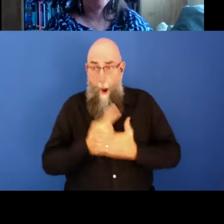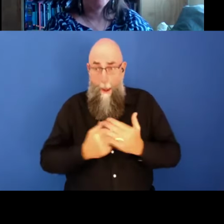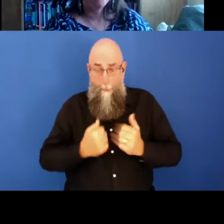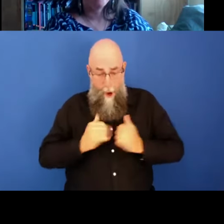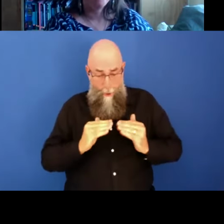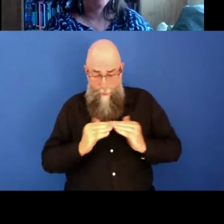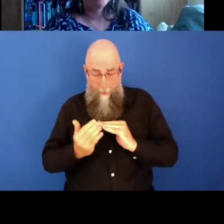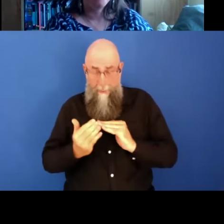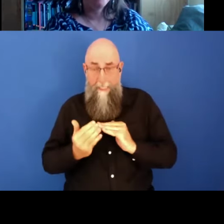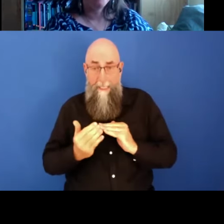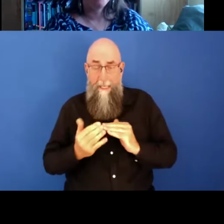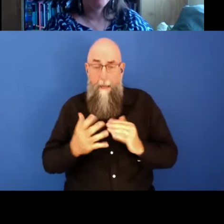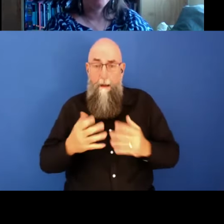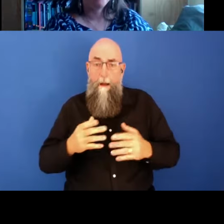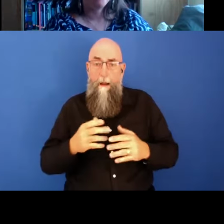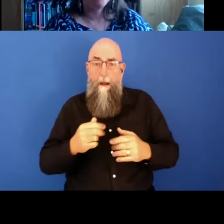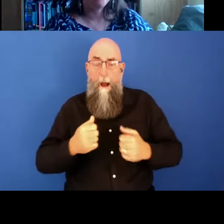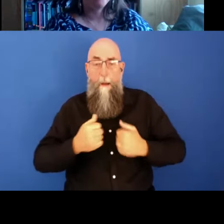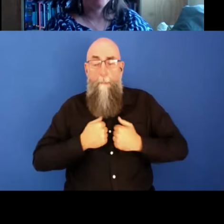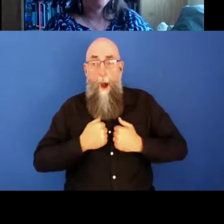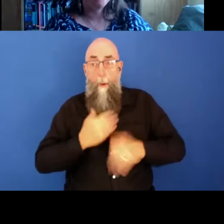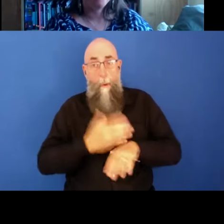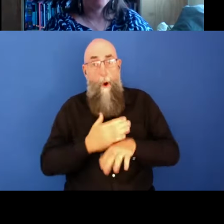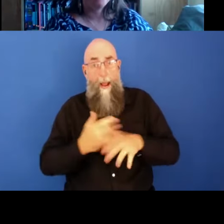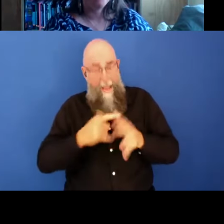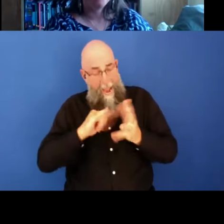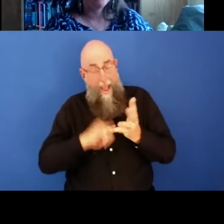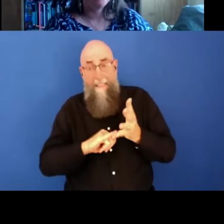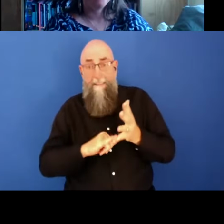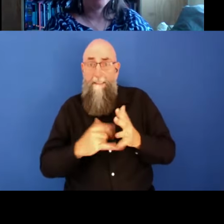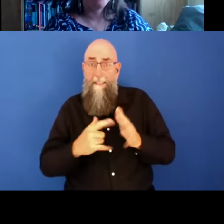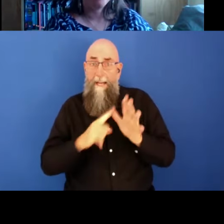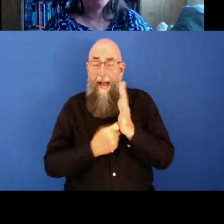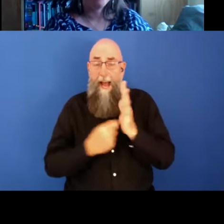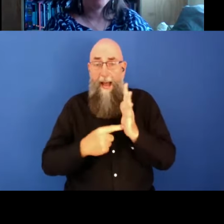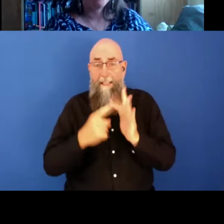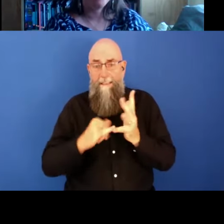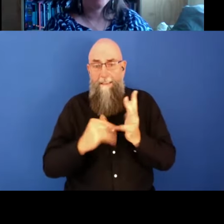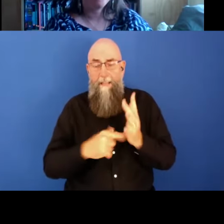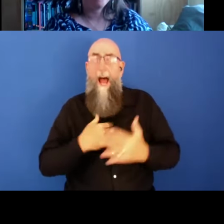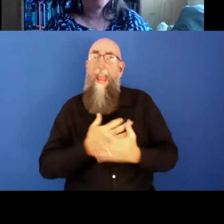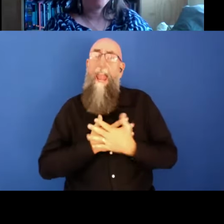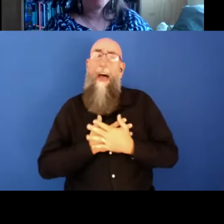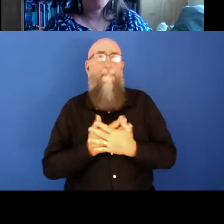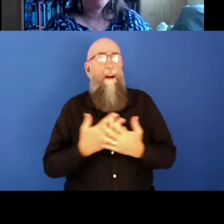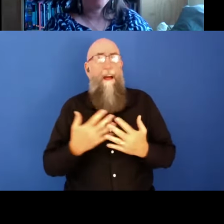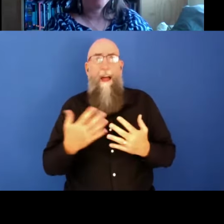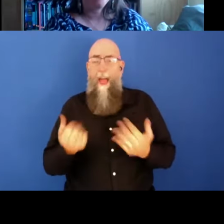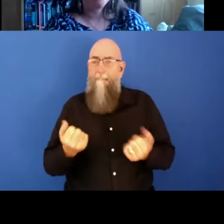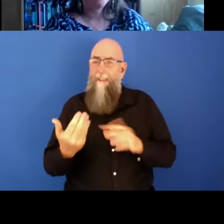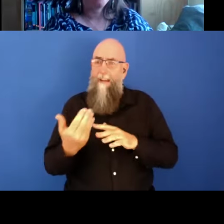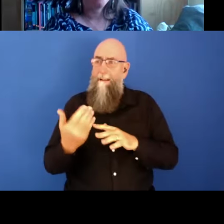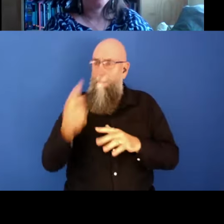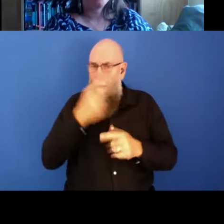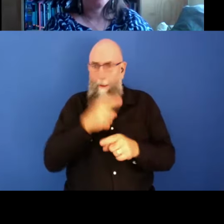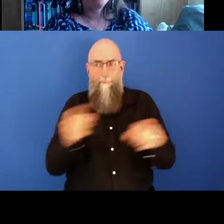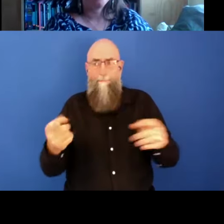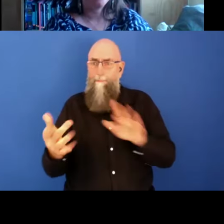i i guess my practice as an artist is i i really enjoy being available and being accessible to people and so